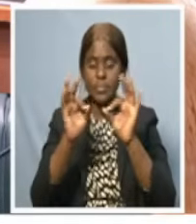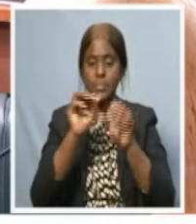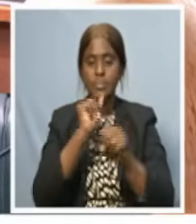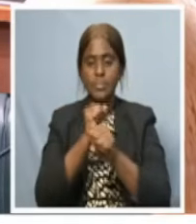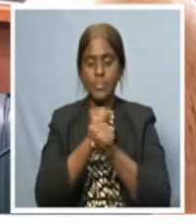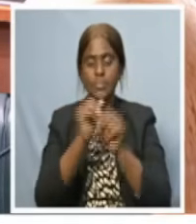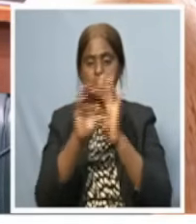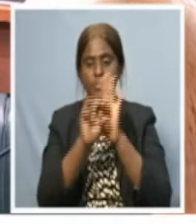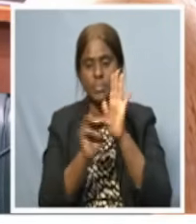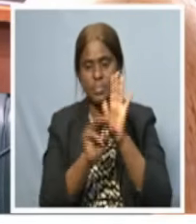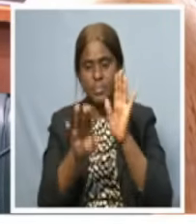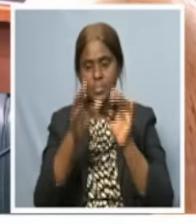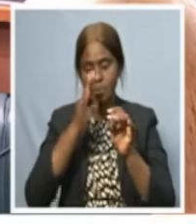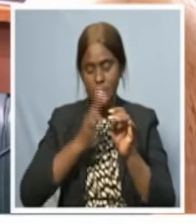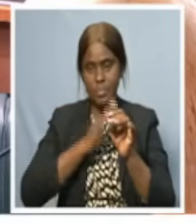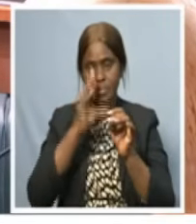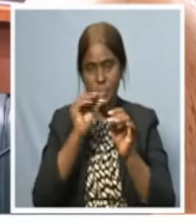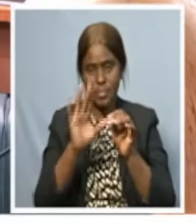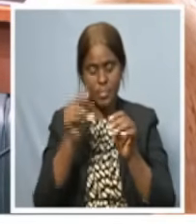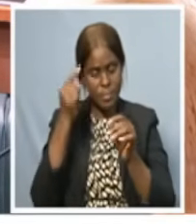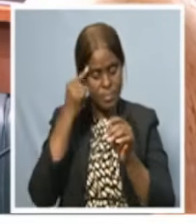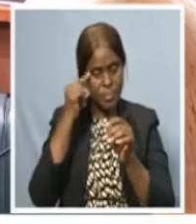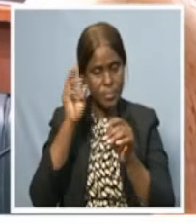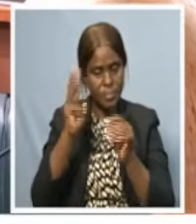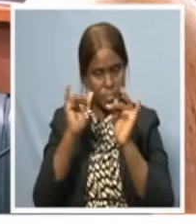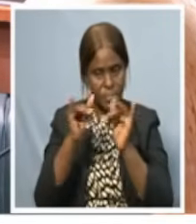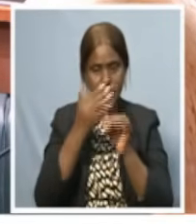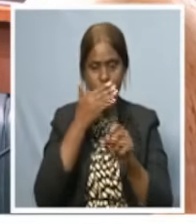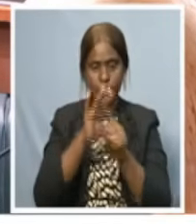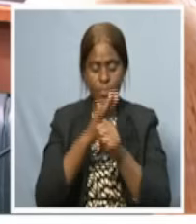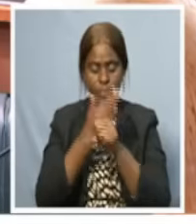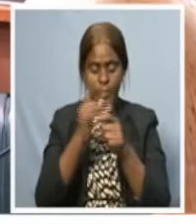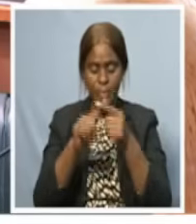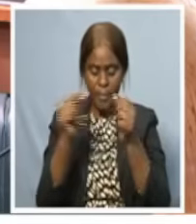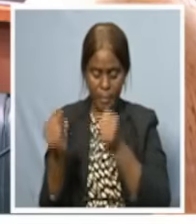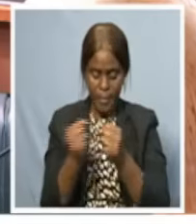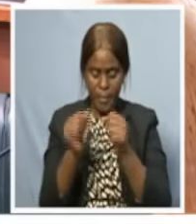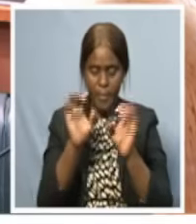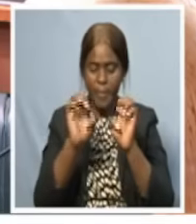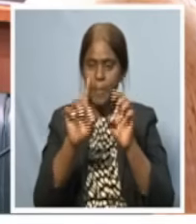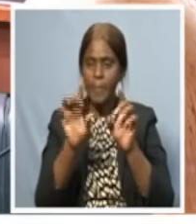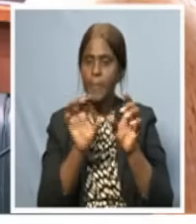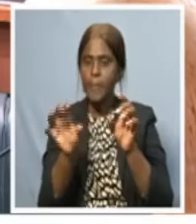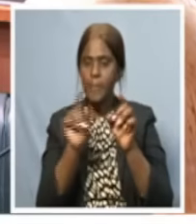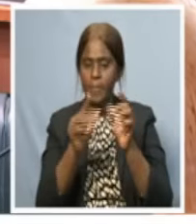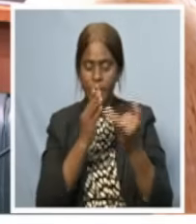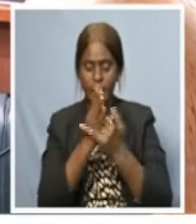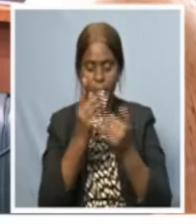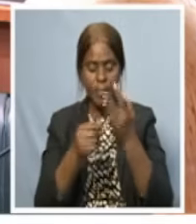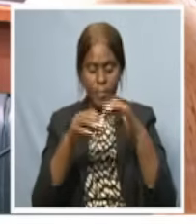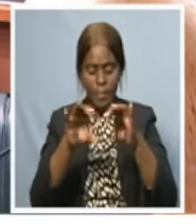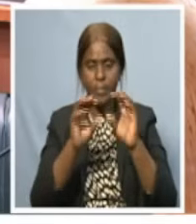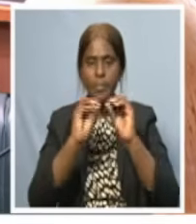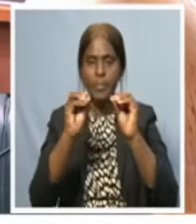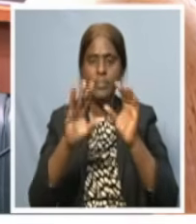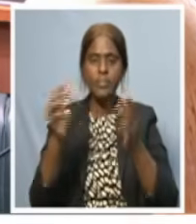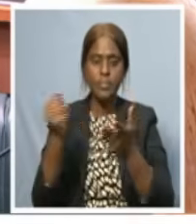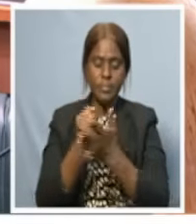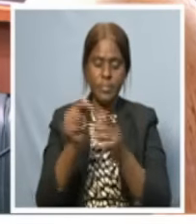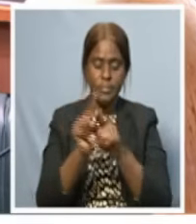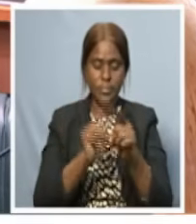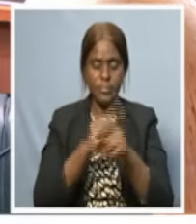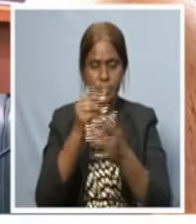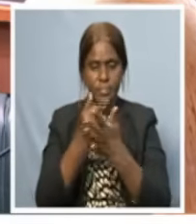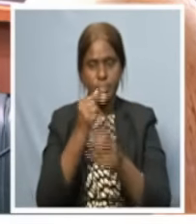curriculum delivery. Madam Speaker, the government remains committed to strengthening the education sector through continued teacher recruitment